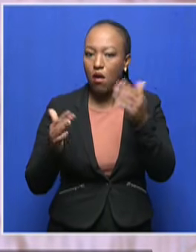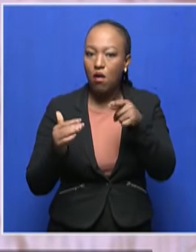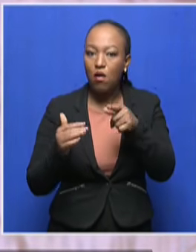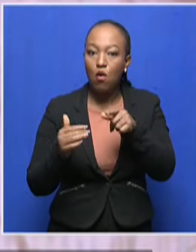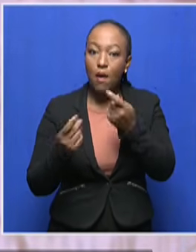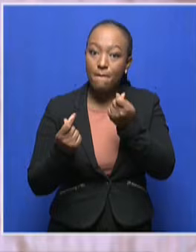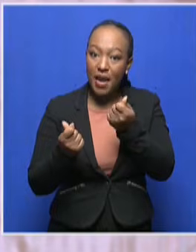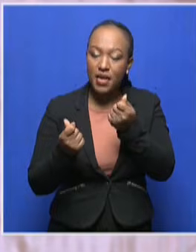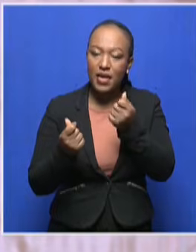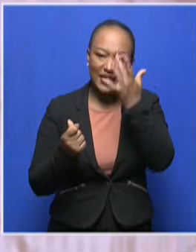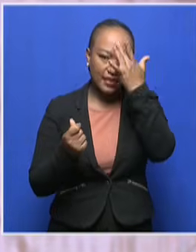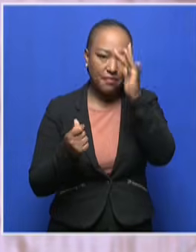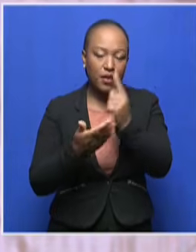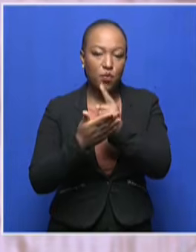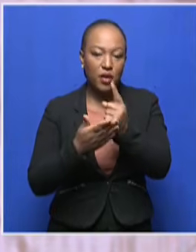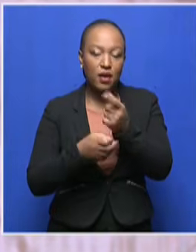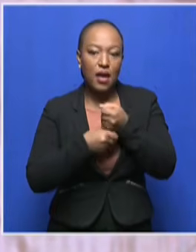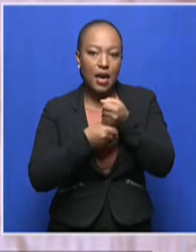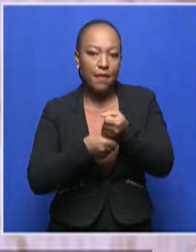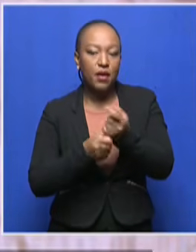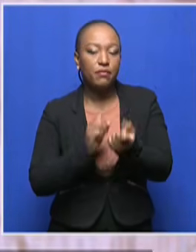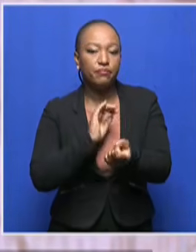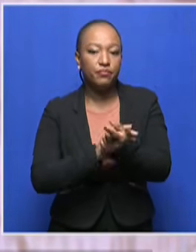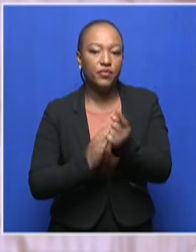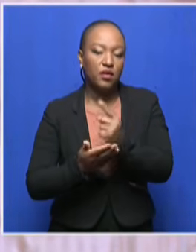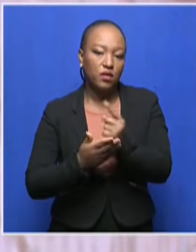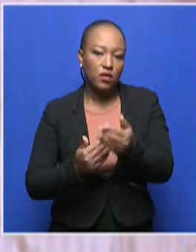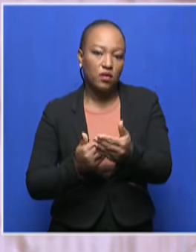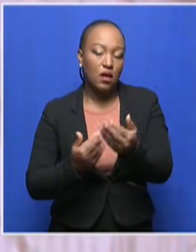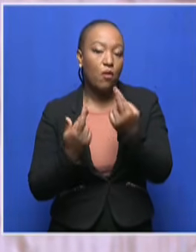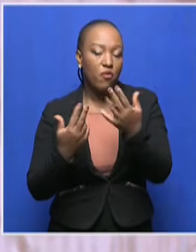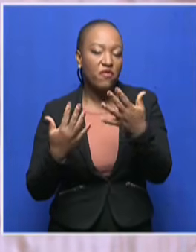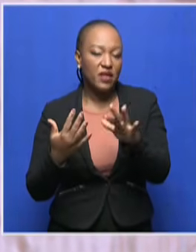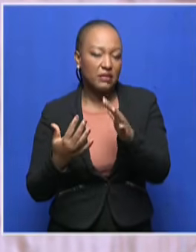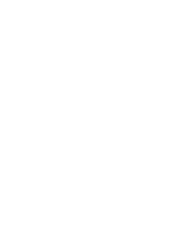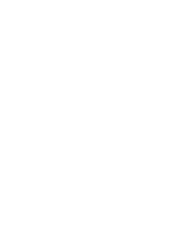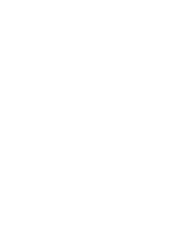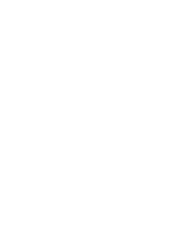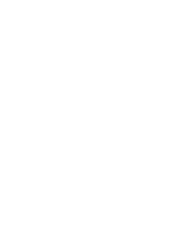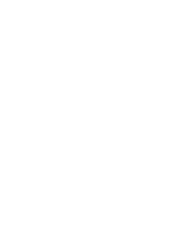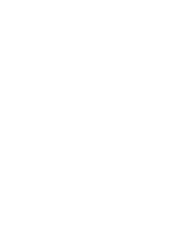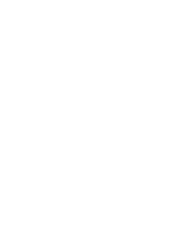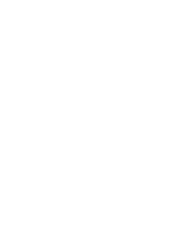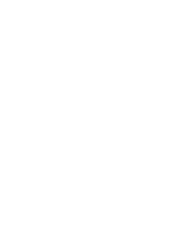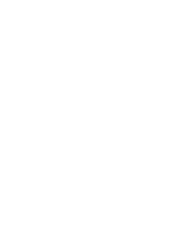Money Smart Week. The campaign is happening this week, and I hope we've given you some smart advice.